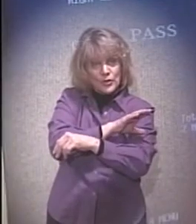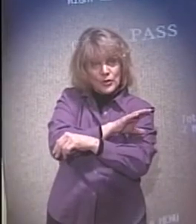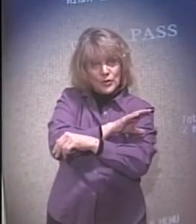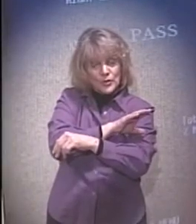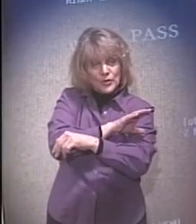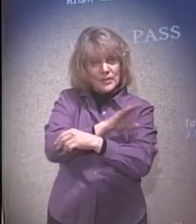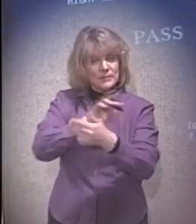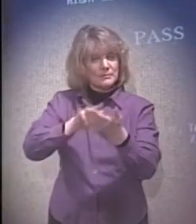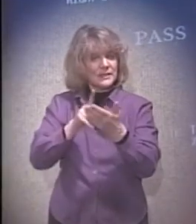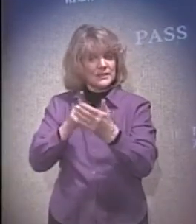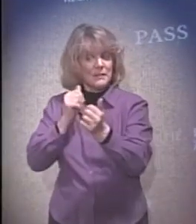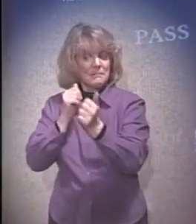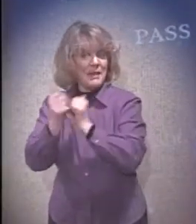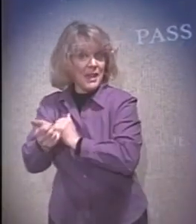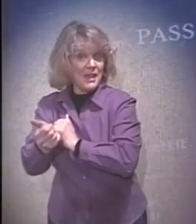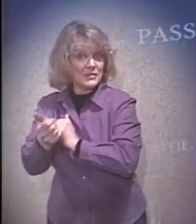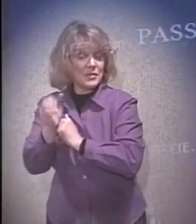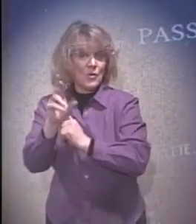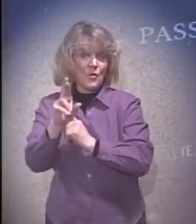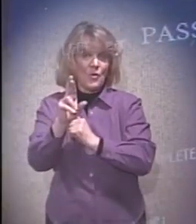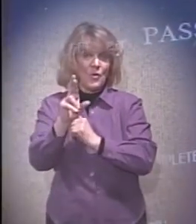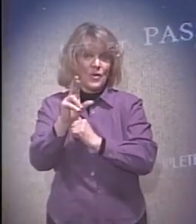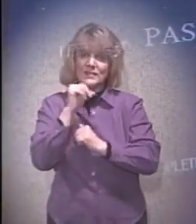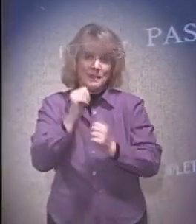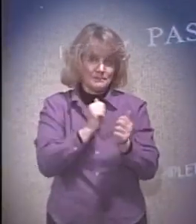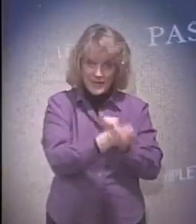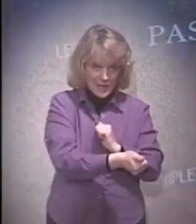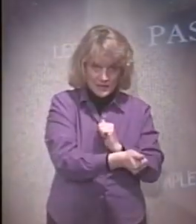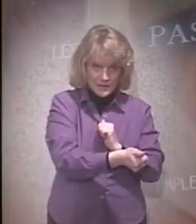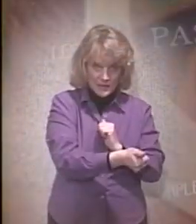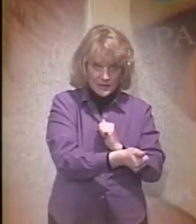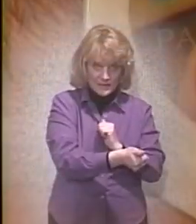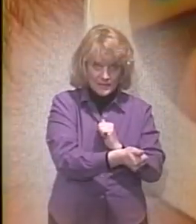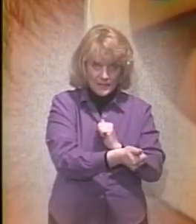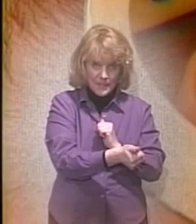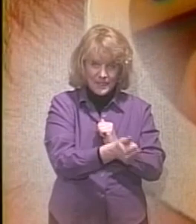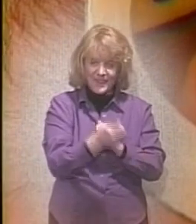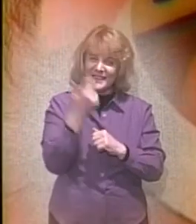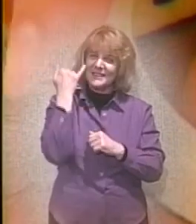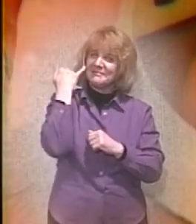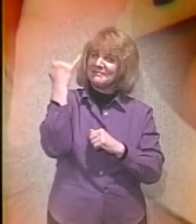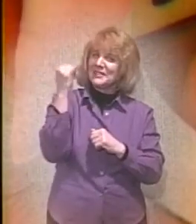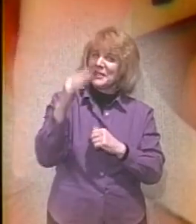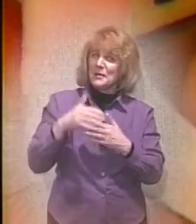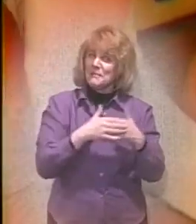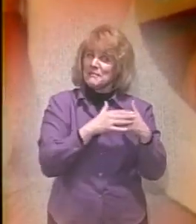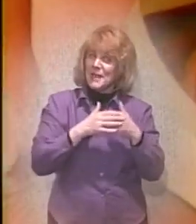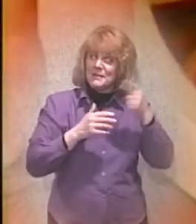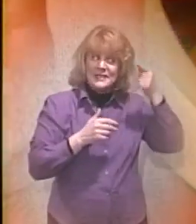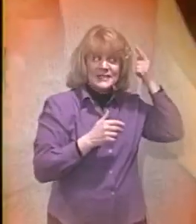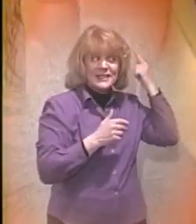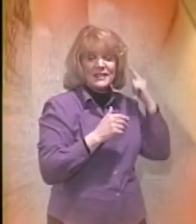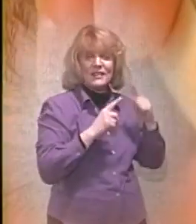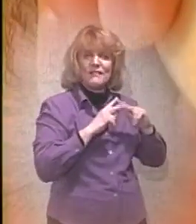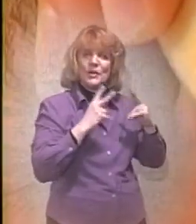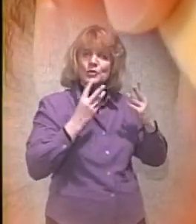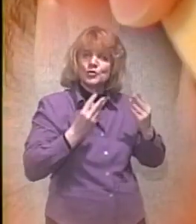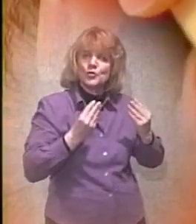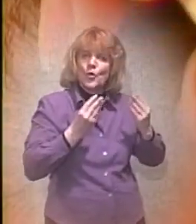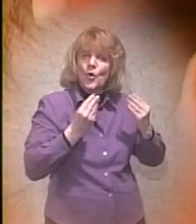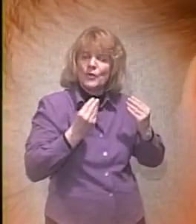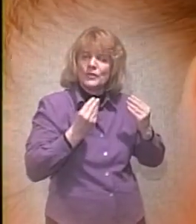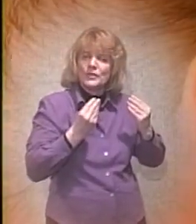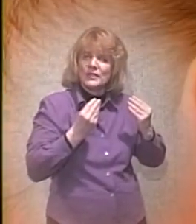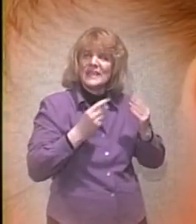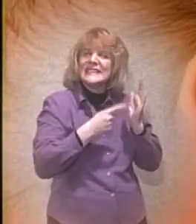has passed the screening. Because your baby's ear canals are very flexible, if the ear doesn't pass the screening, the